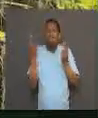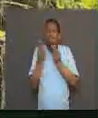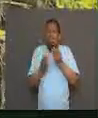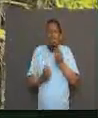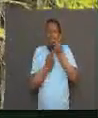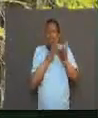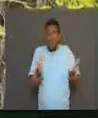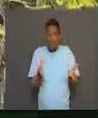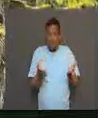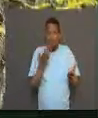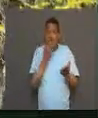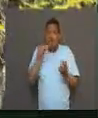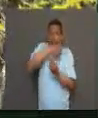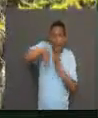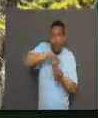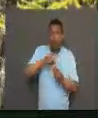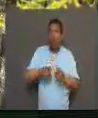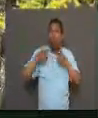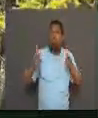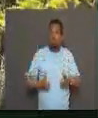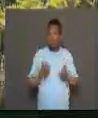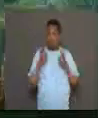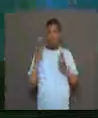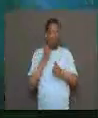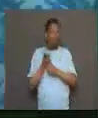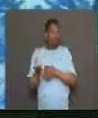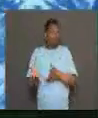climate for large settlement.